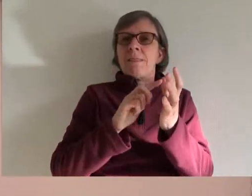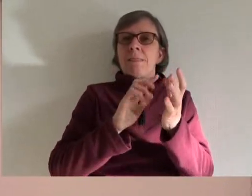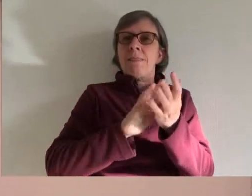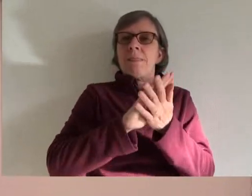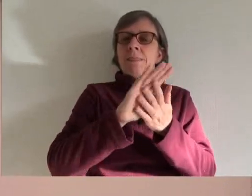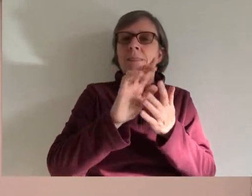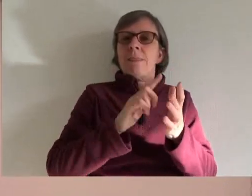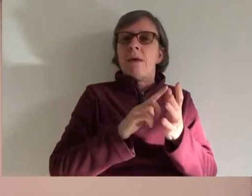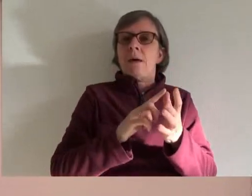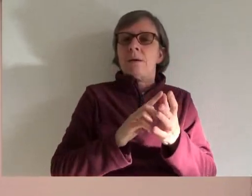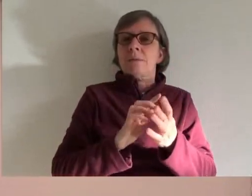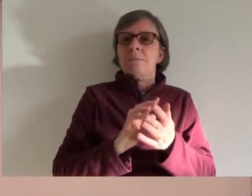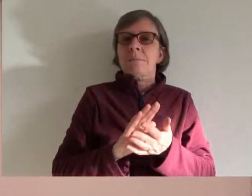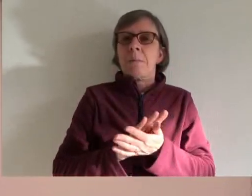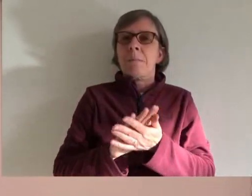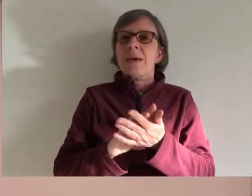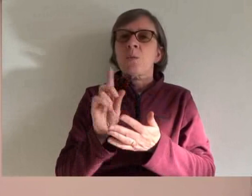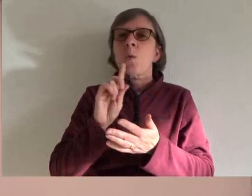Amen.